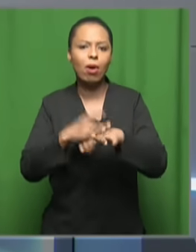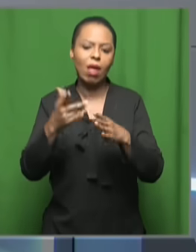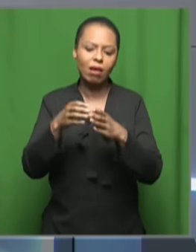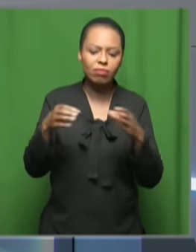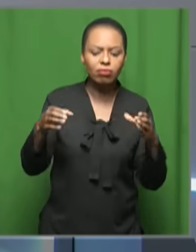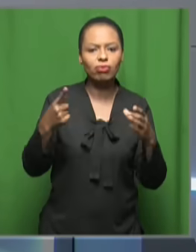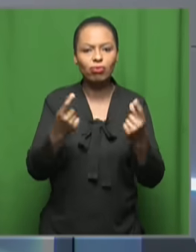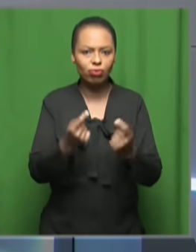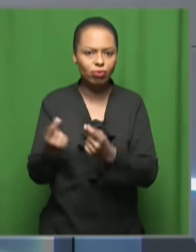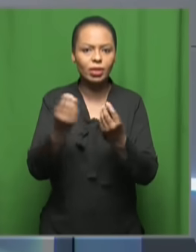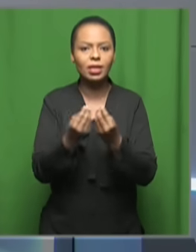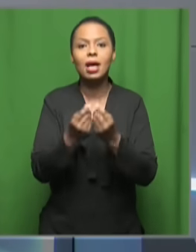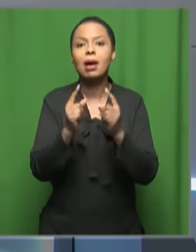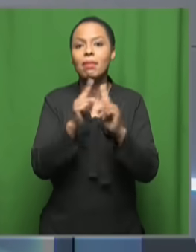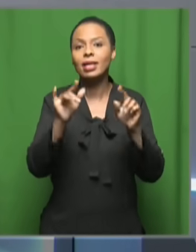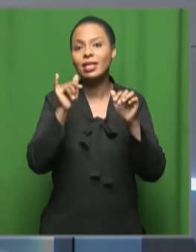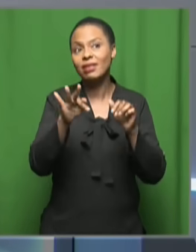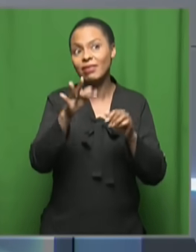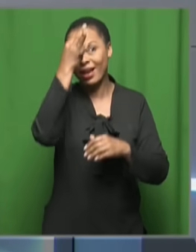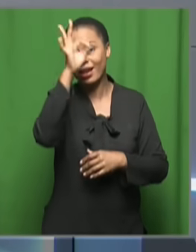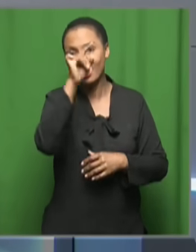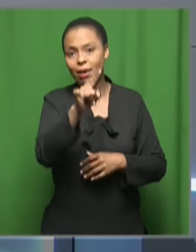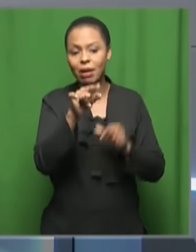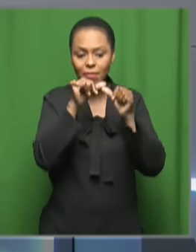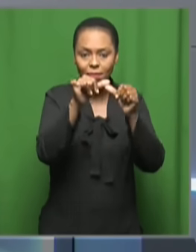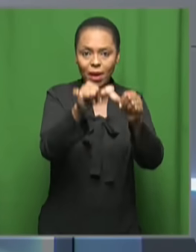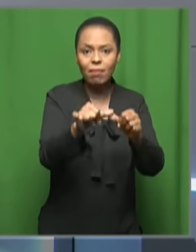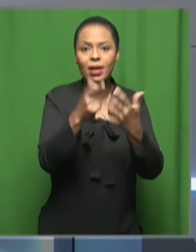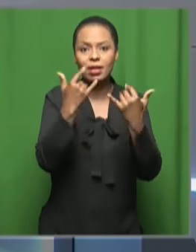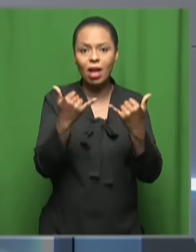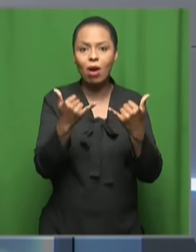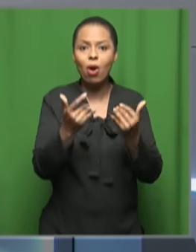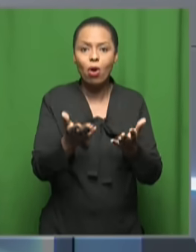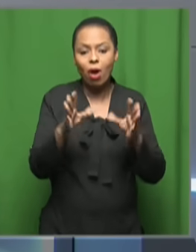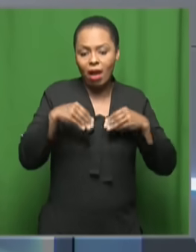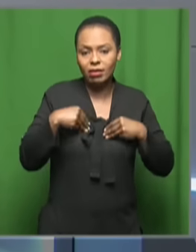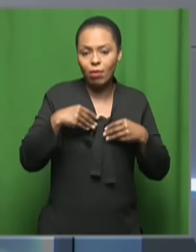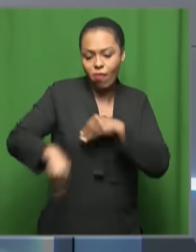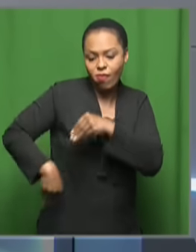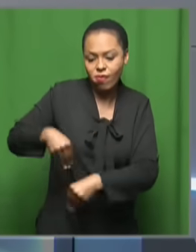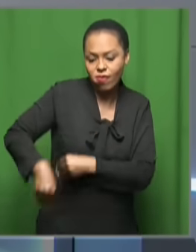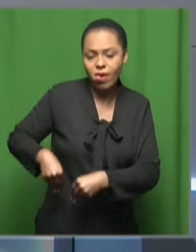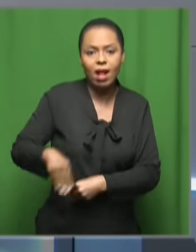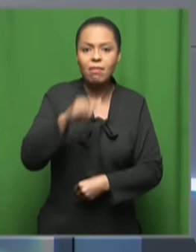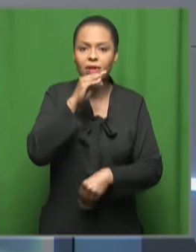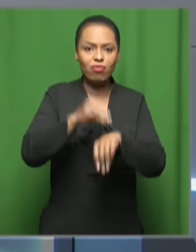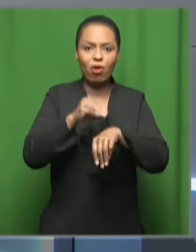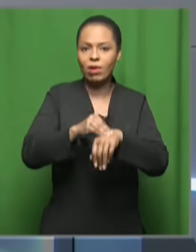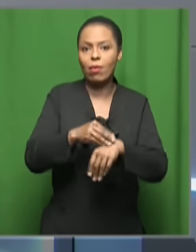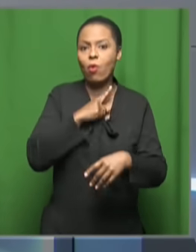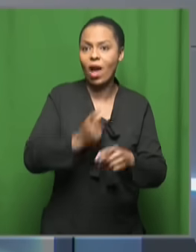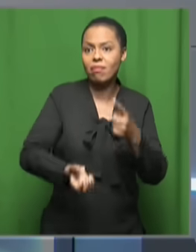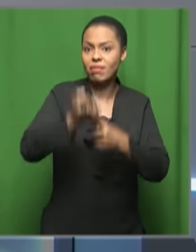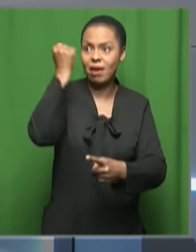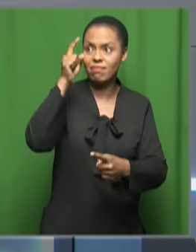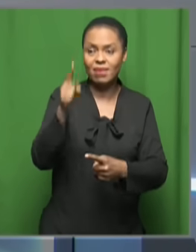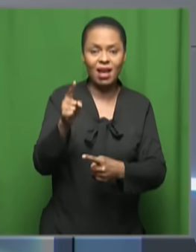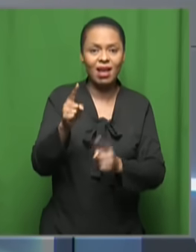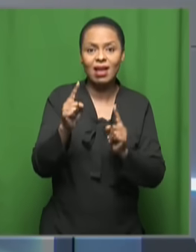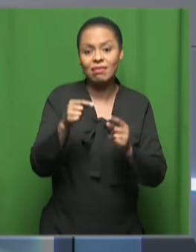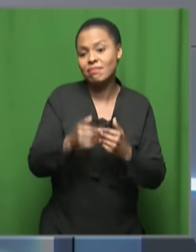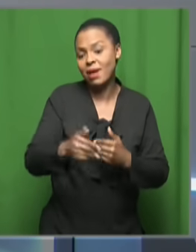public sector is continuously enables corruption, then we have a problem, because we won't be able to meet those goals. And I mean,